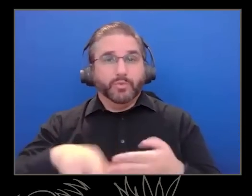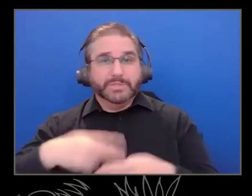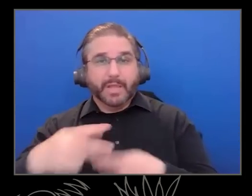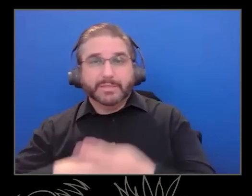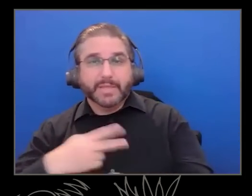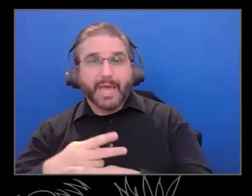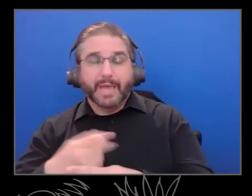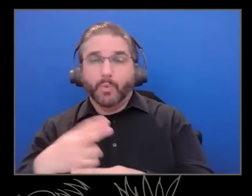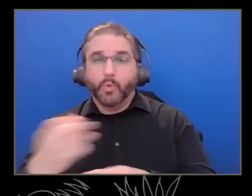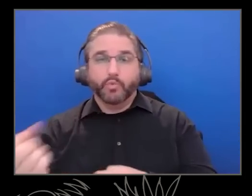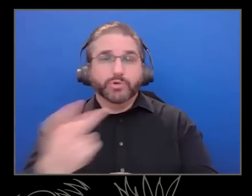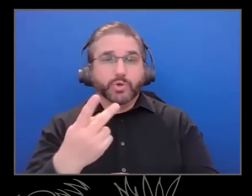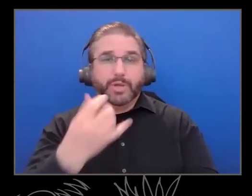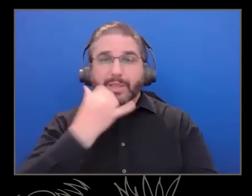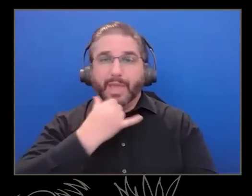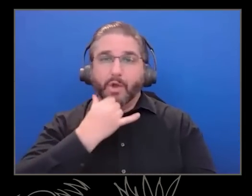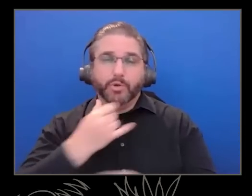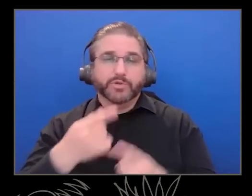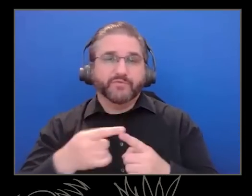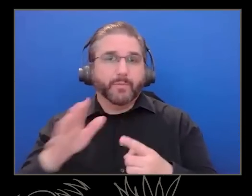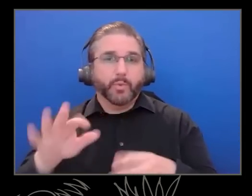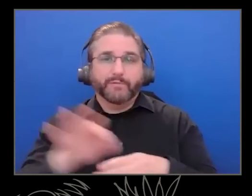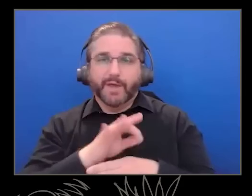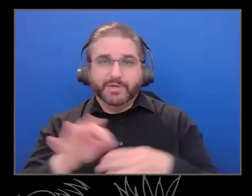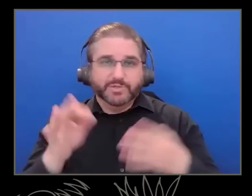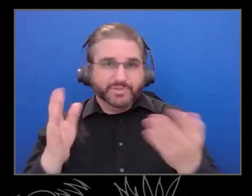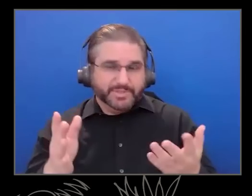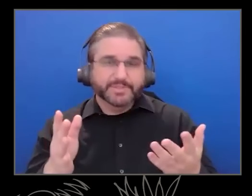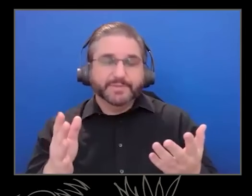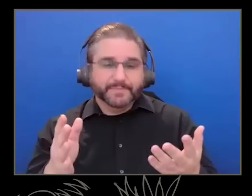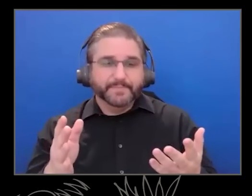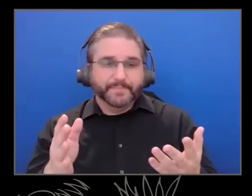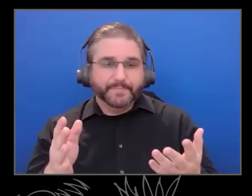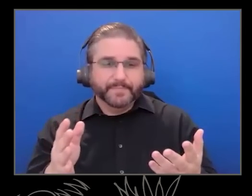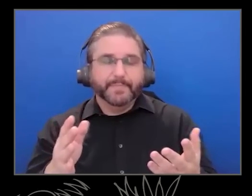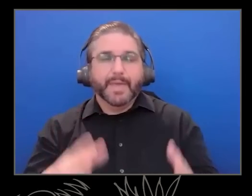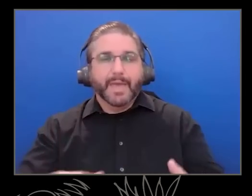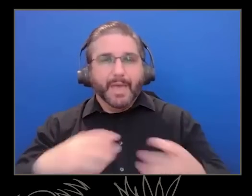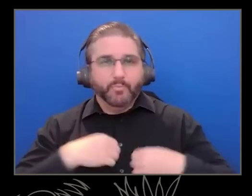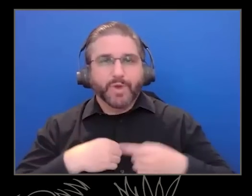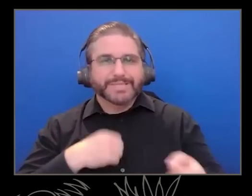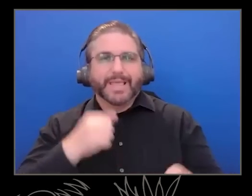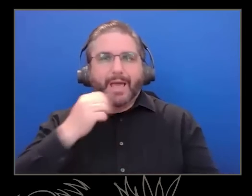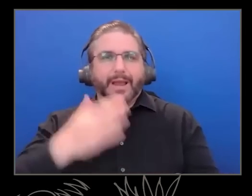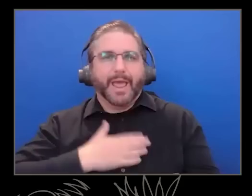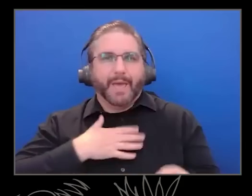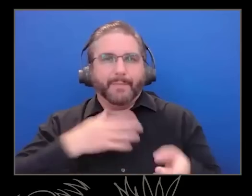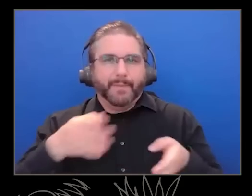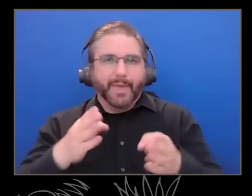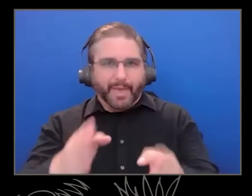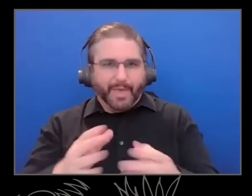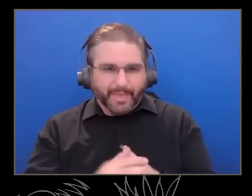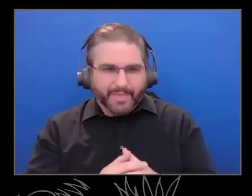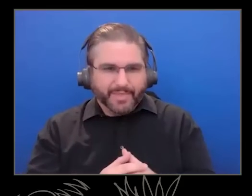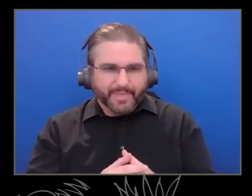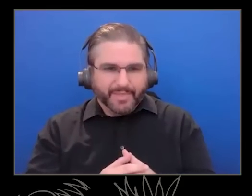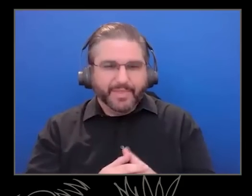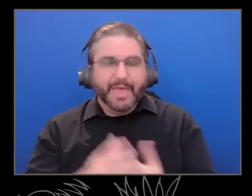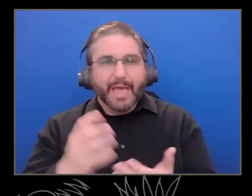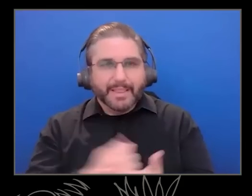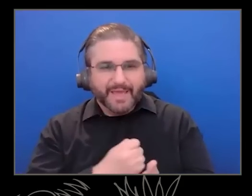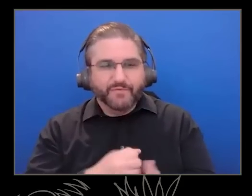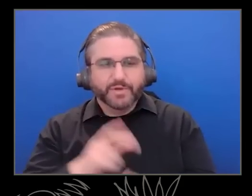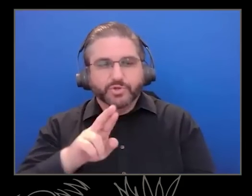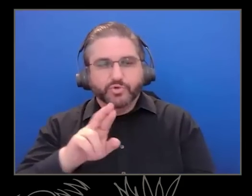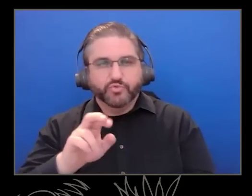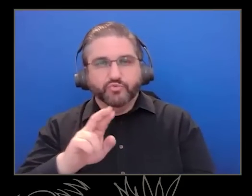returning errors from your functions. Embrace the unhappy path. Leverage the